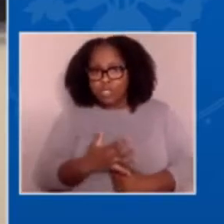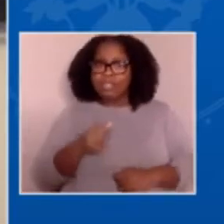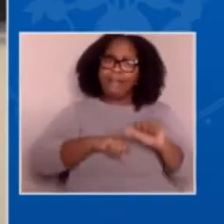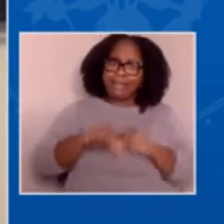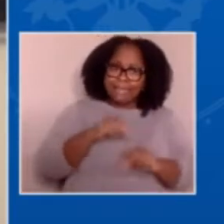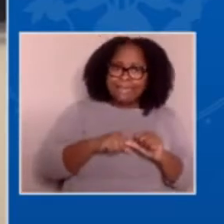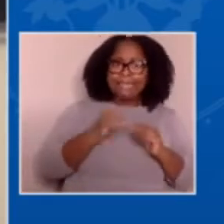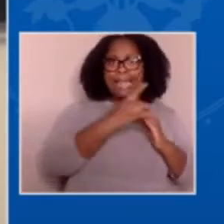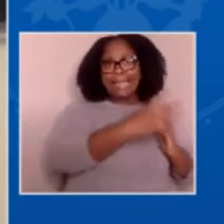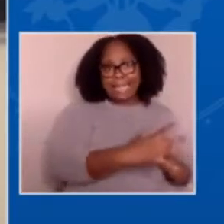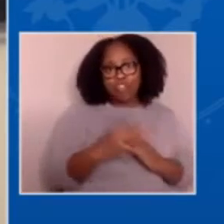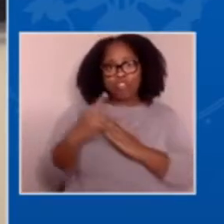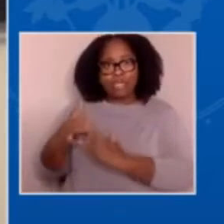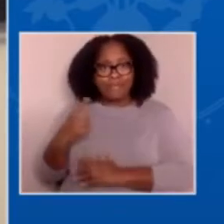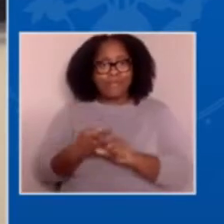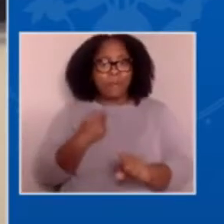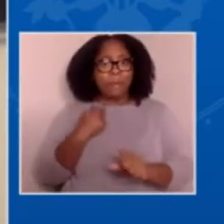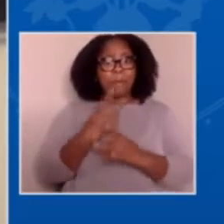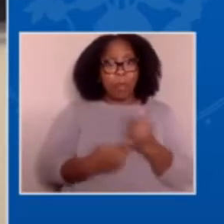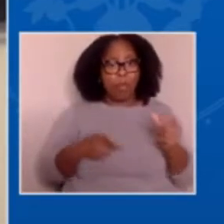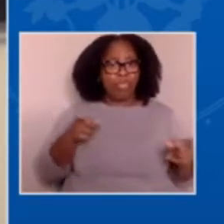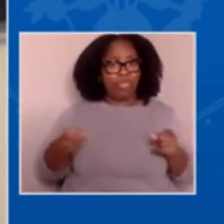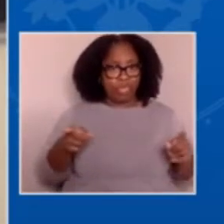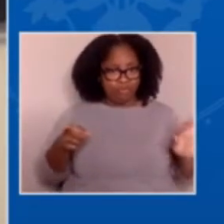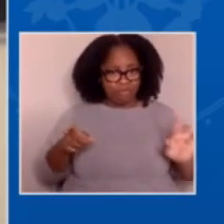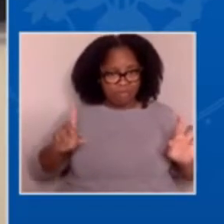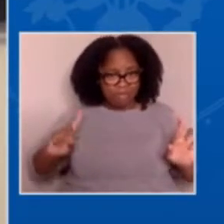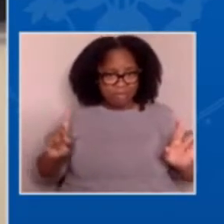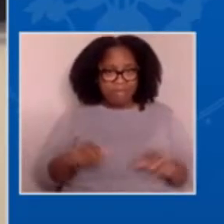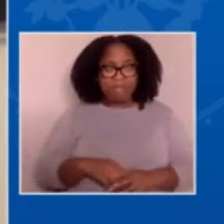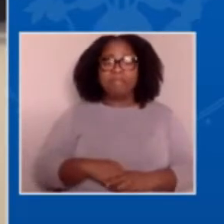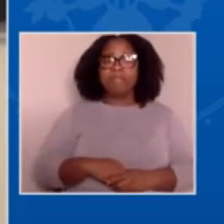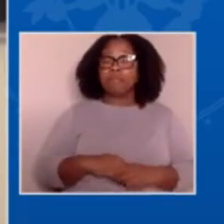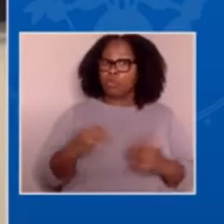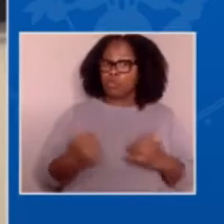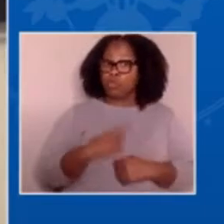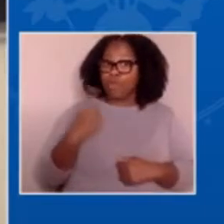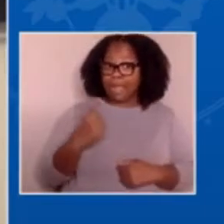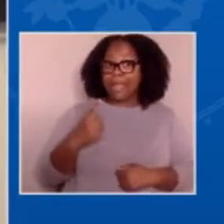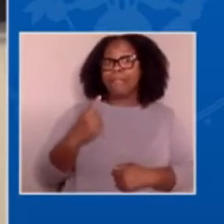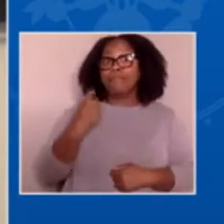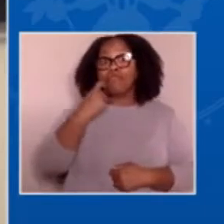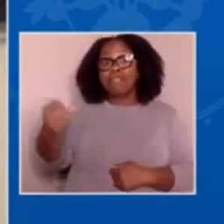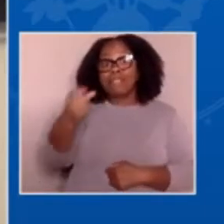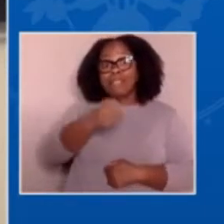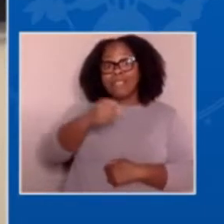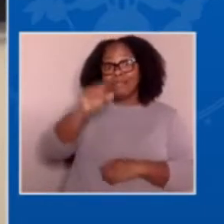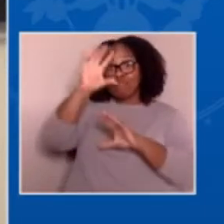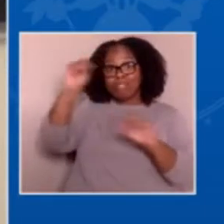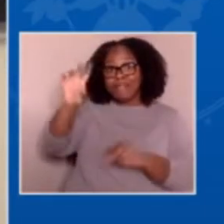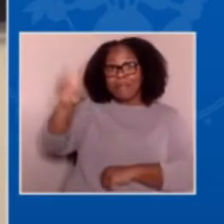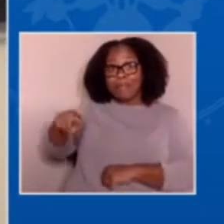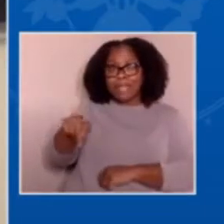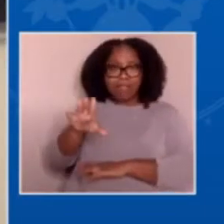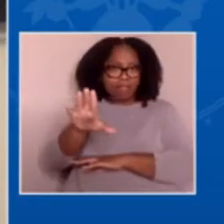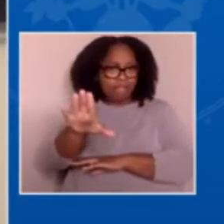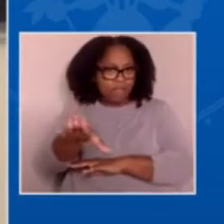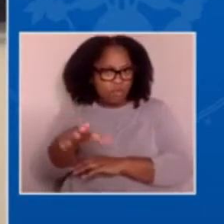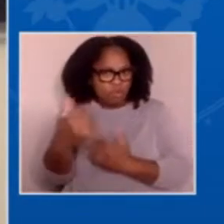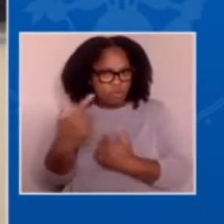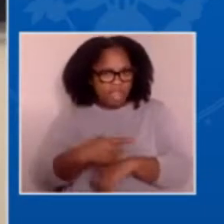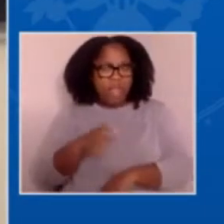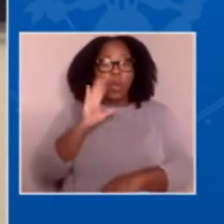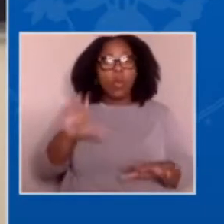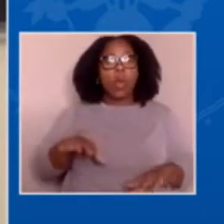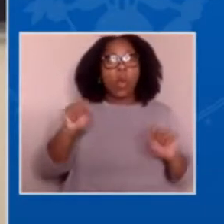from both parties and as you also may know uh today the president-elect and vice president-elect later this afternoon I should say will be meeting we host speaker